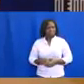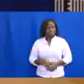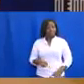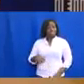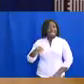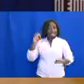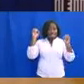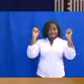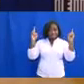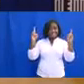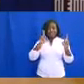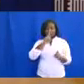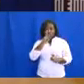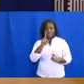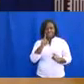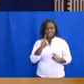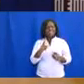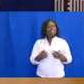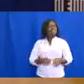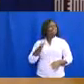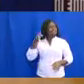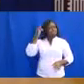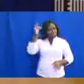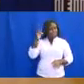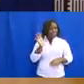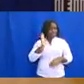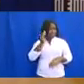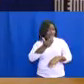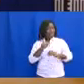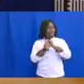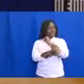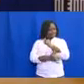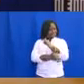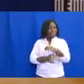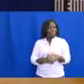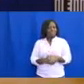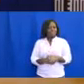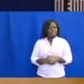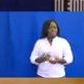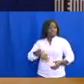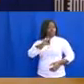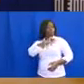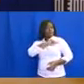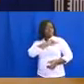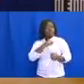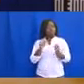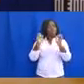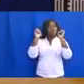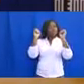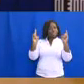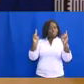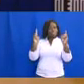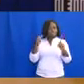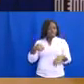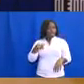Education, indeed, is the key to the future of our country. The quality of education that